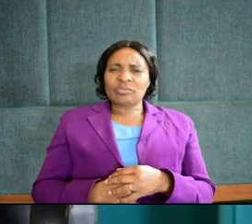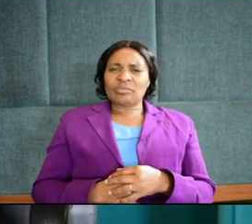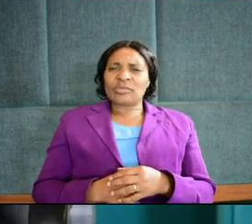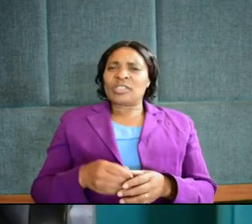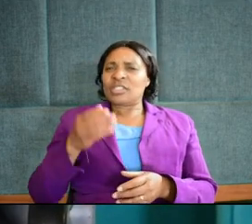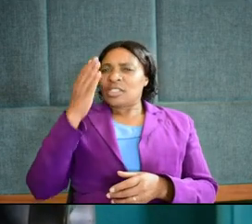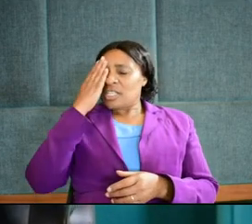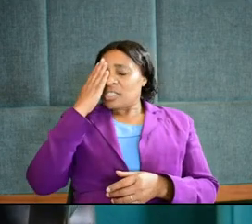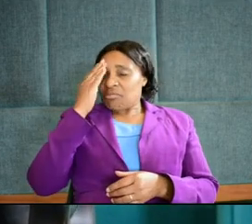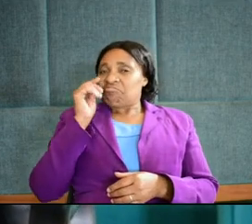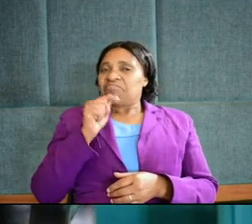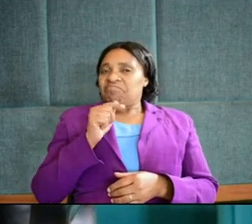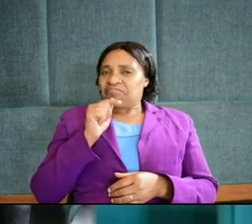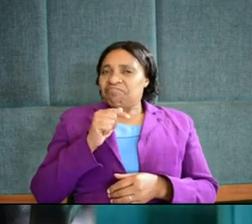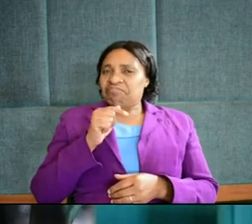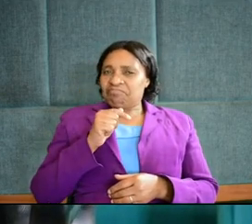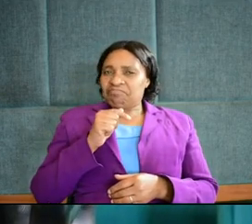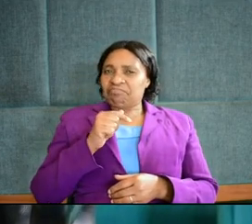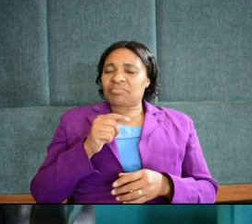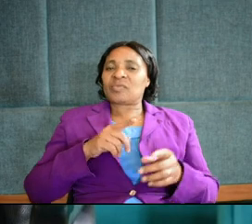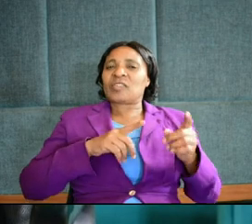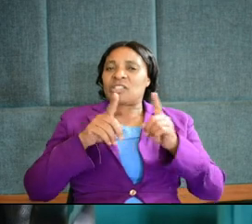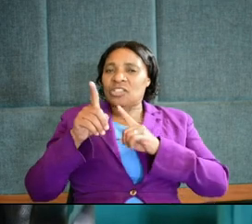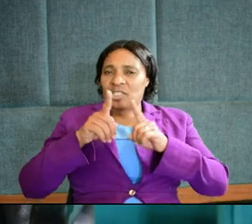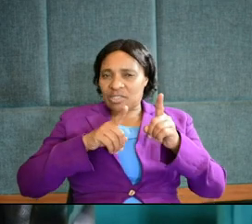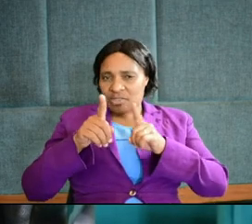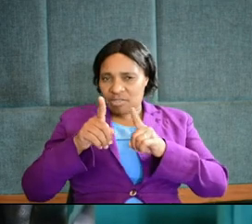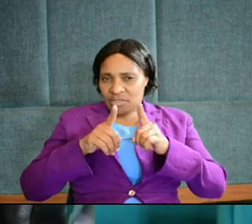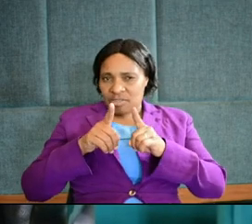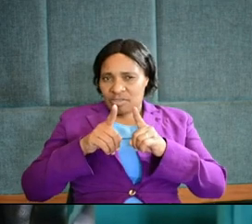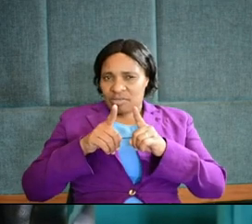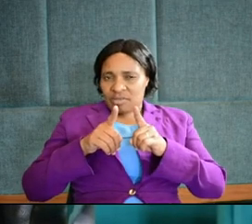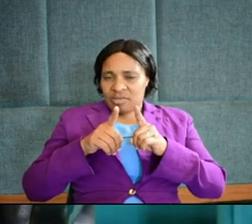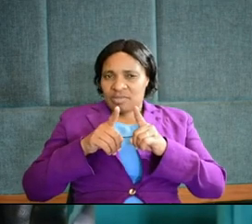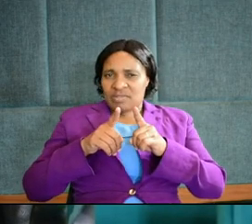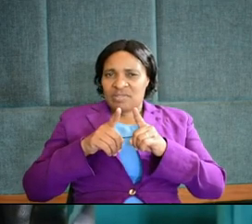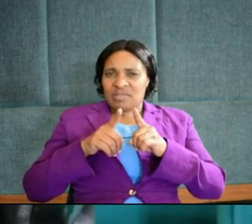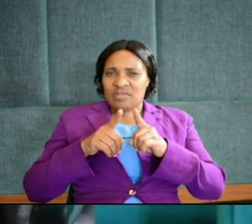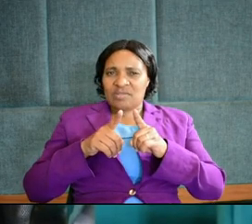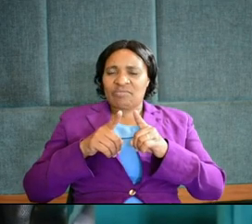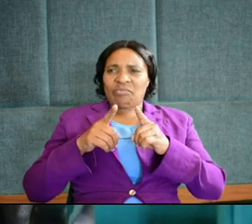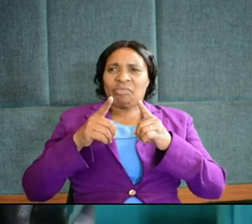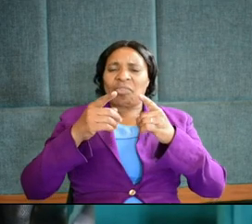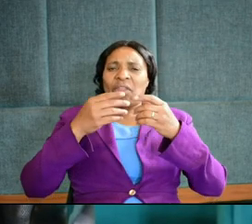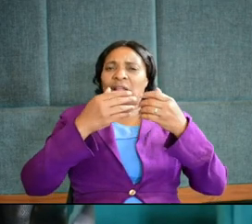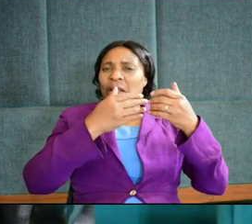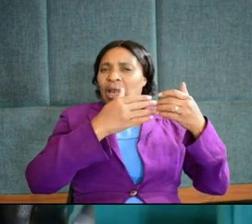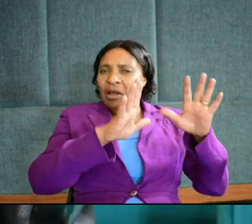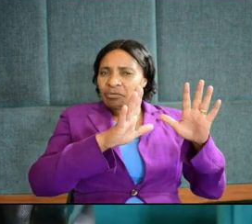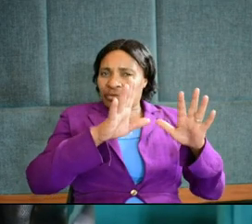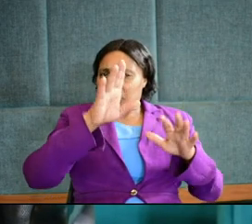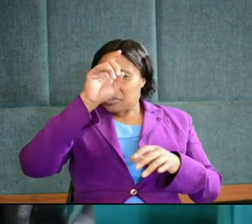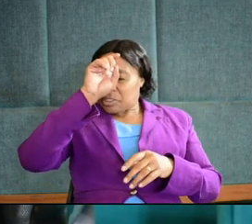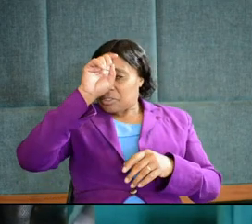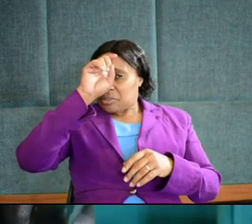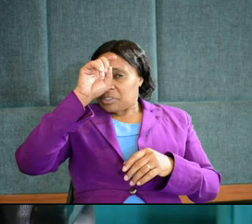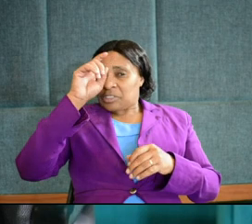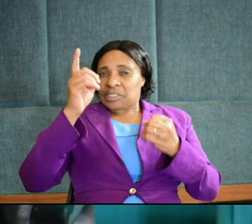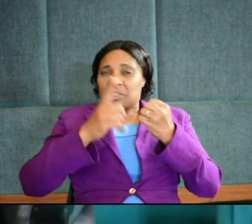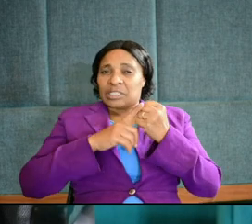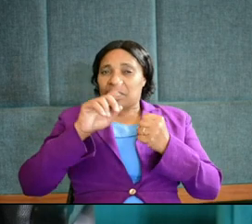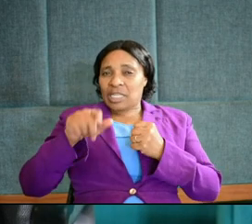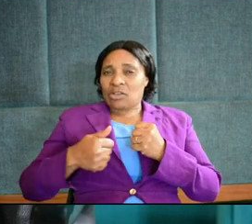the Israelites, as they journeyed, they left Egypt 6,000